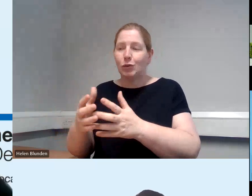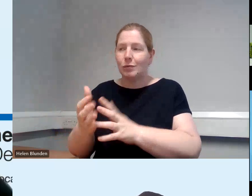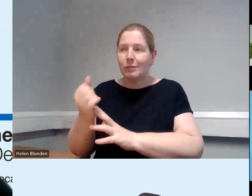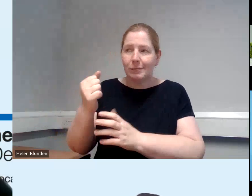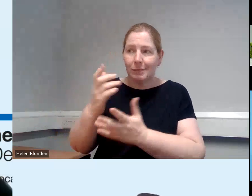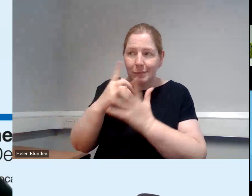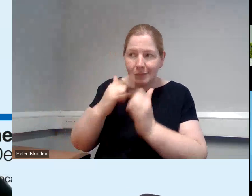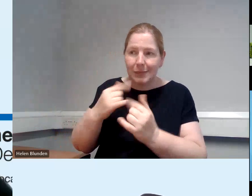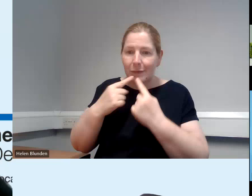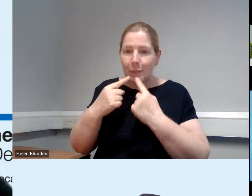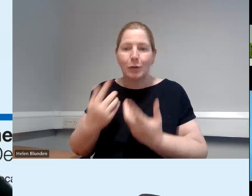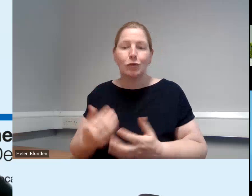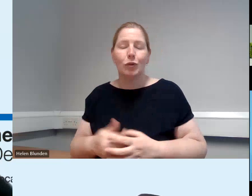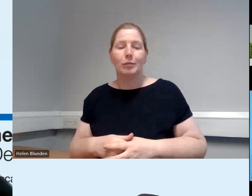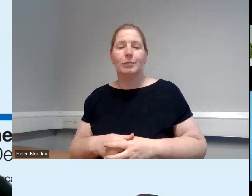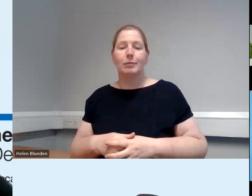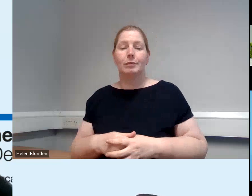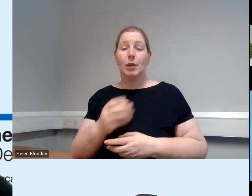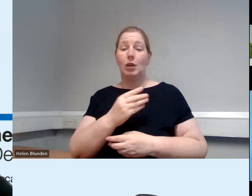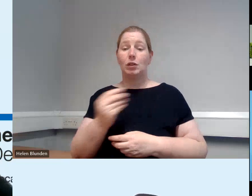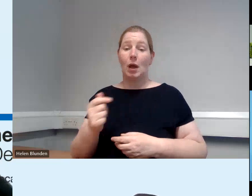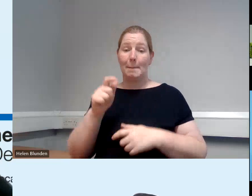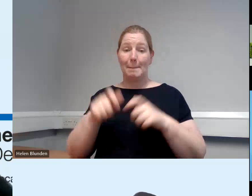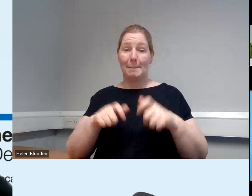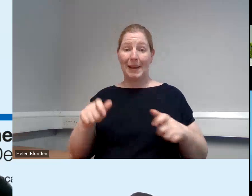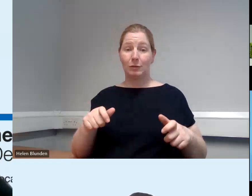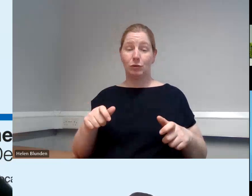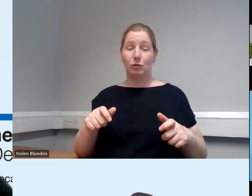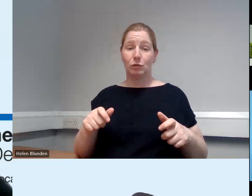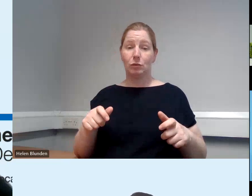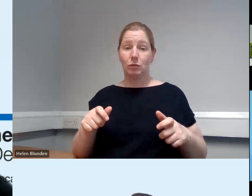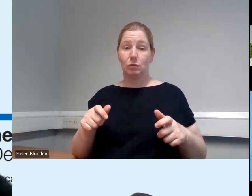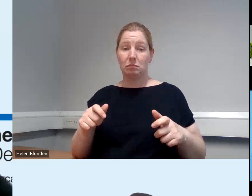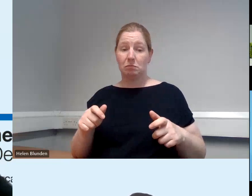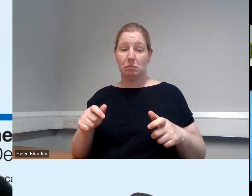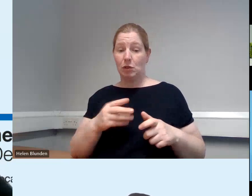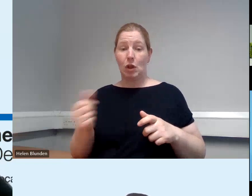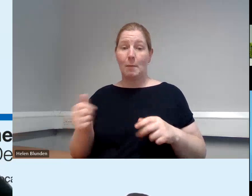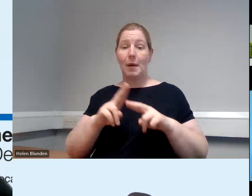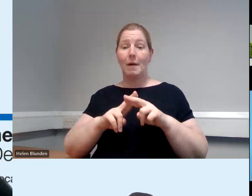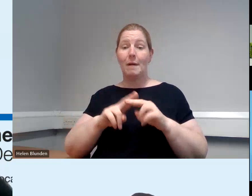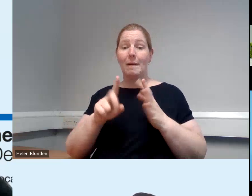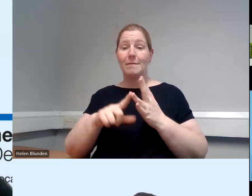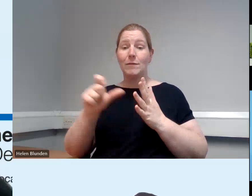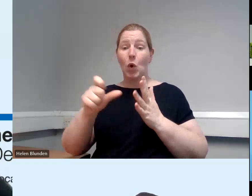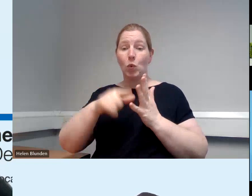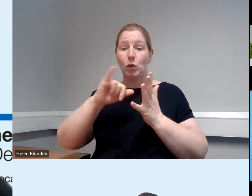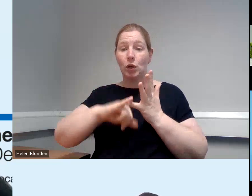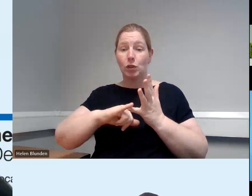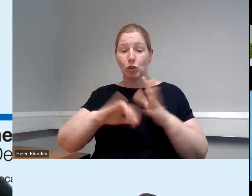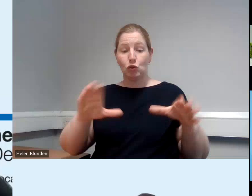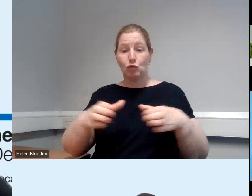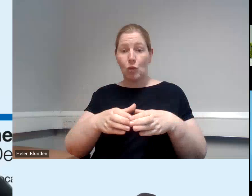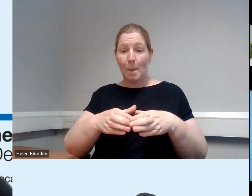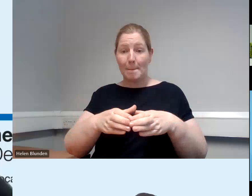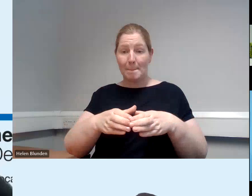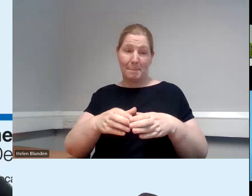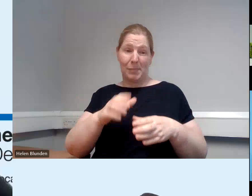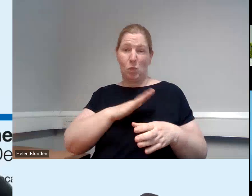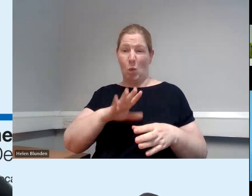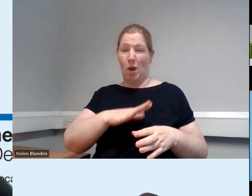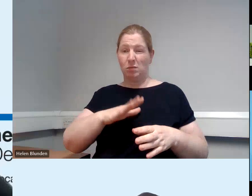information. We have had some patient focus groups planned for the end of the summer as well, so we'll be